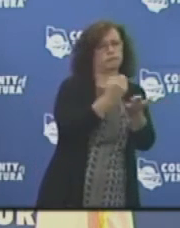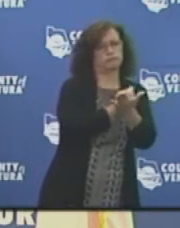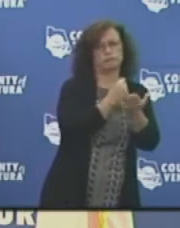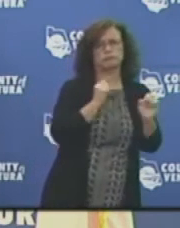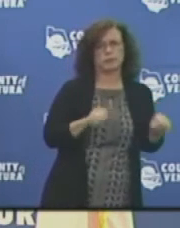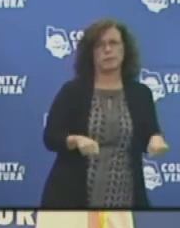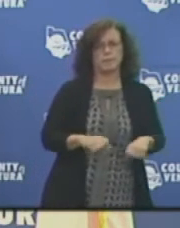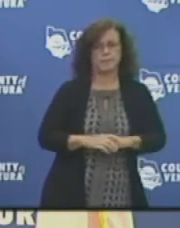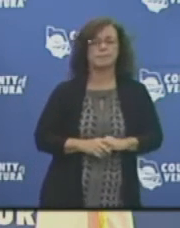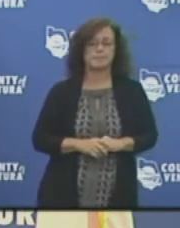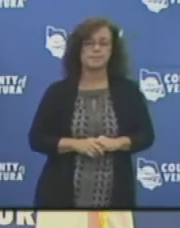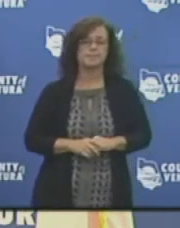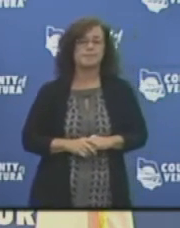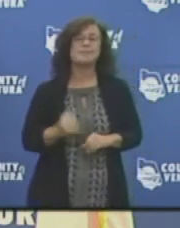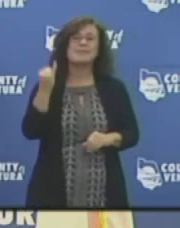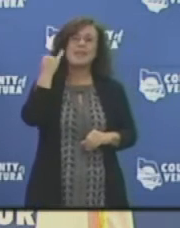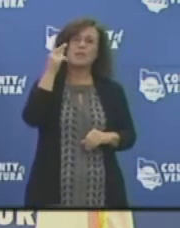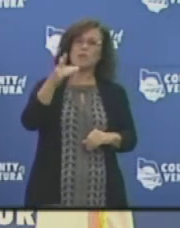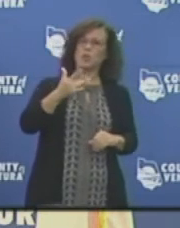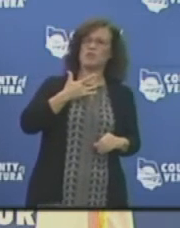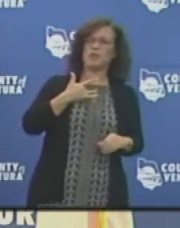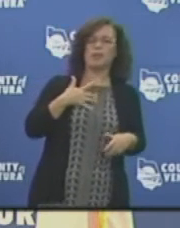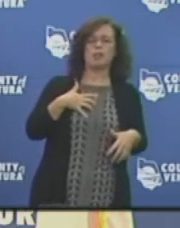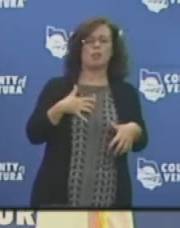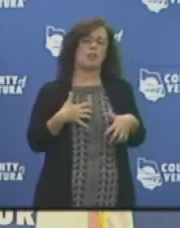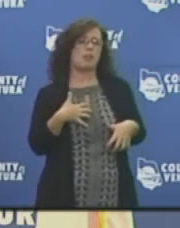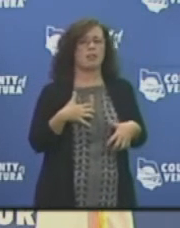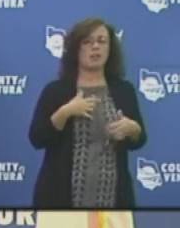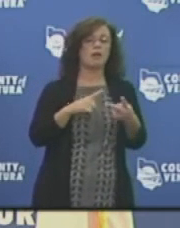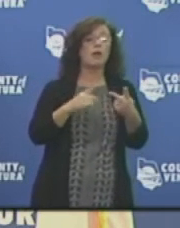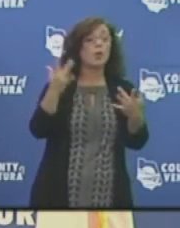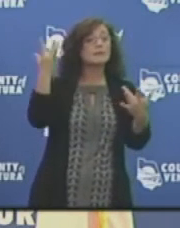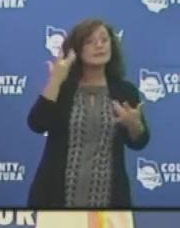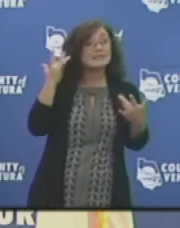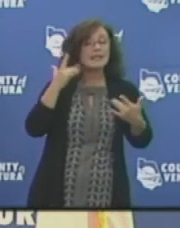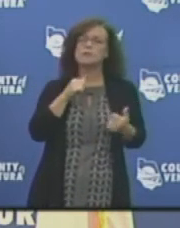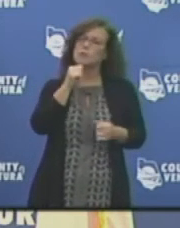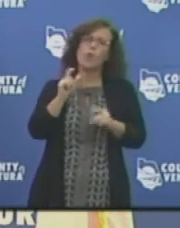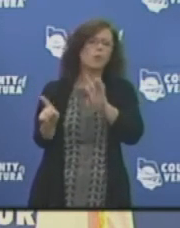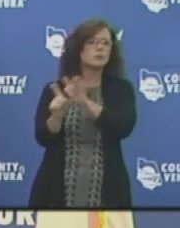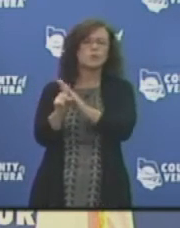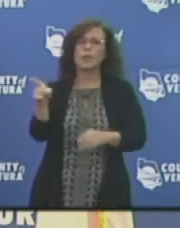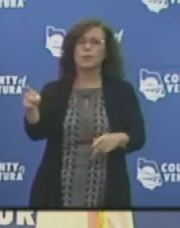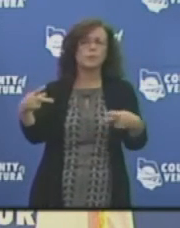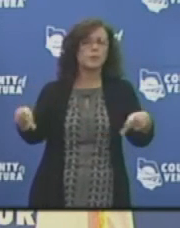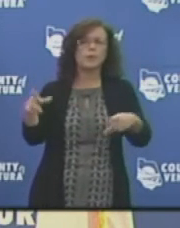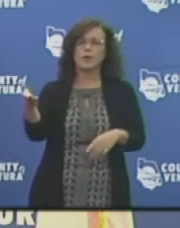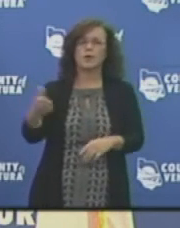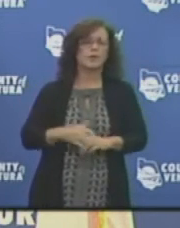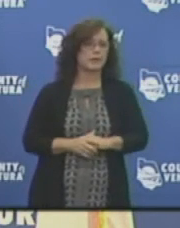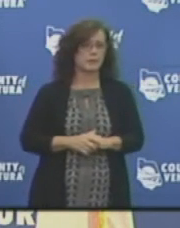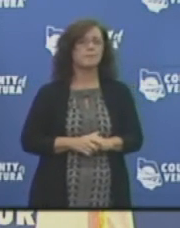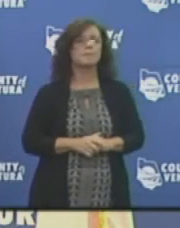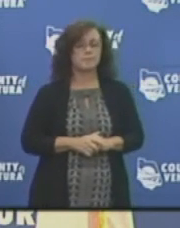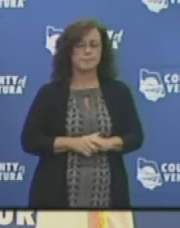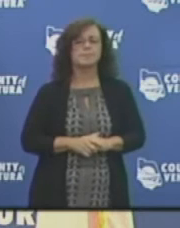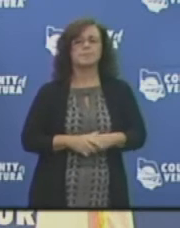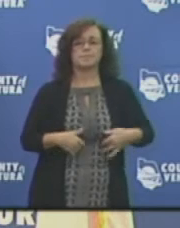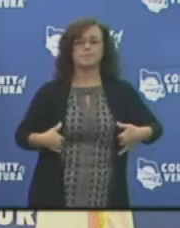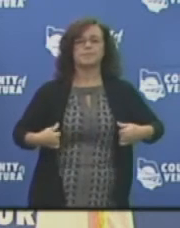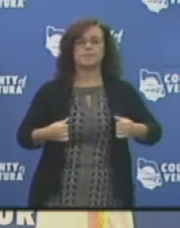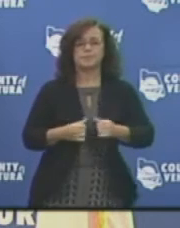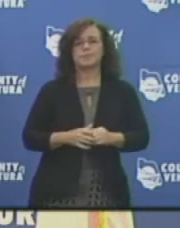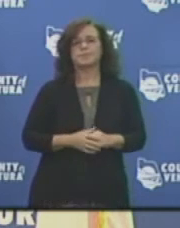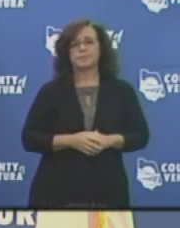don't go to the Thanksgiving celebration. And have one masked person who's washing hands